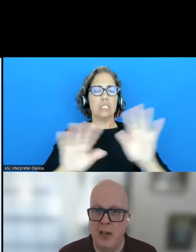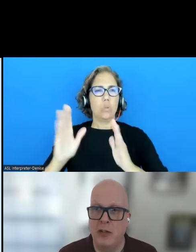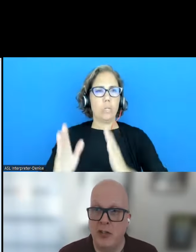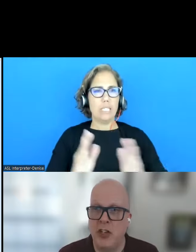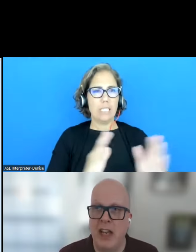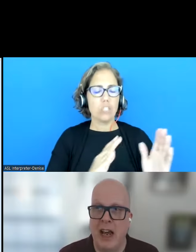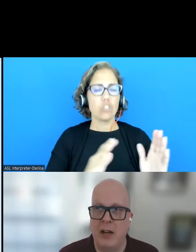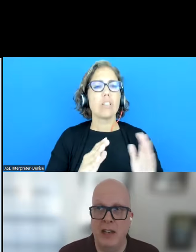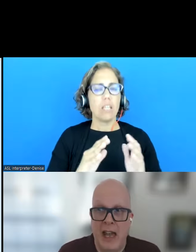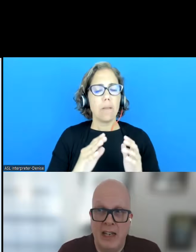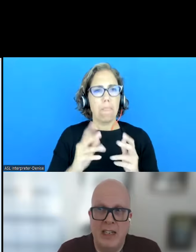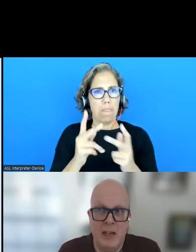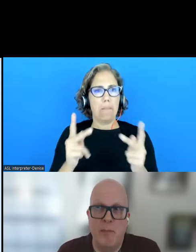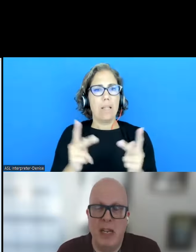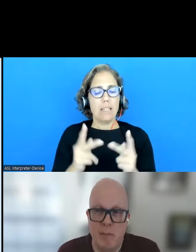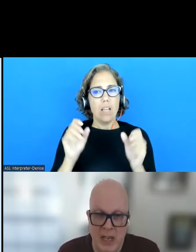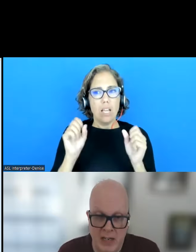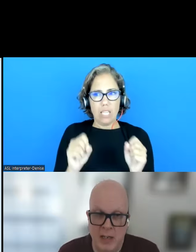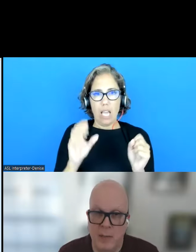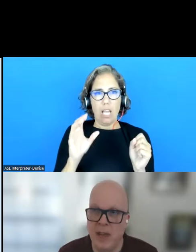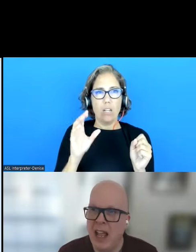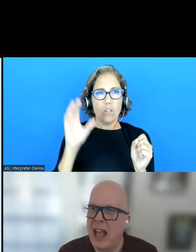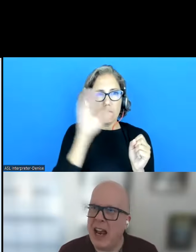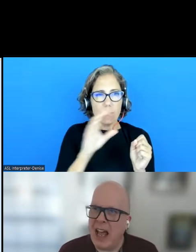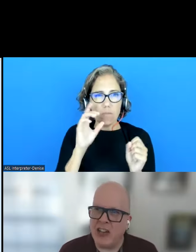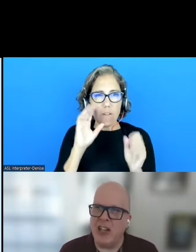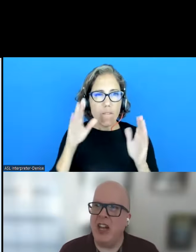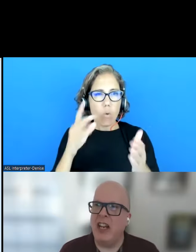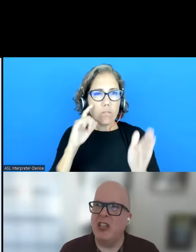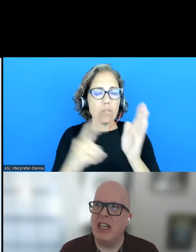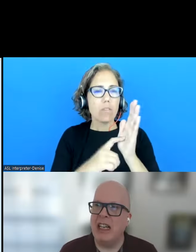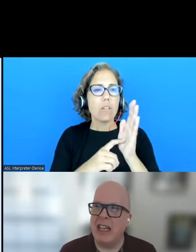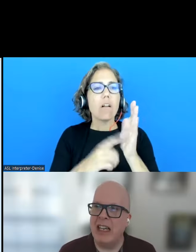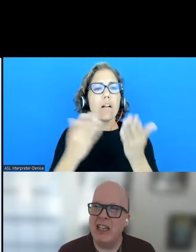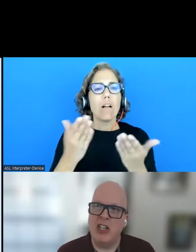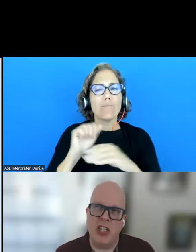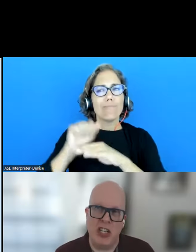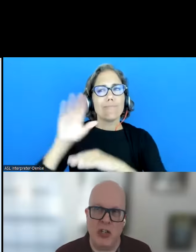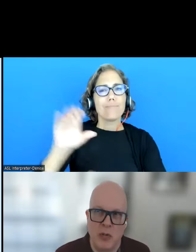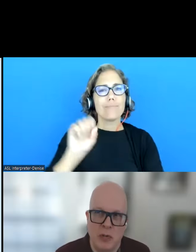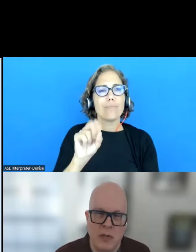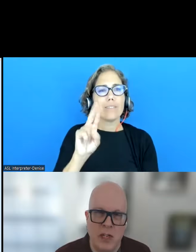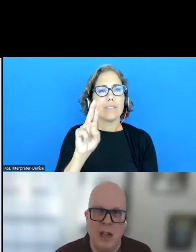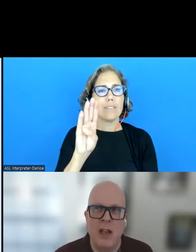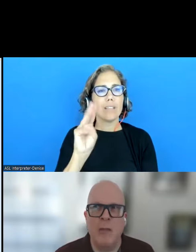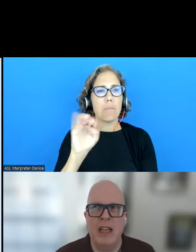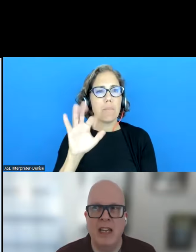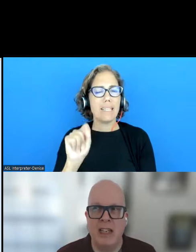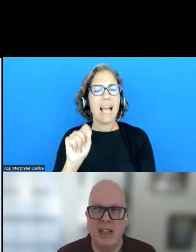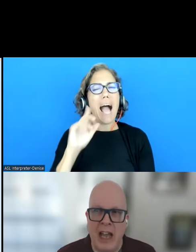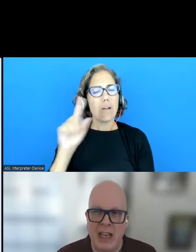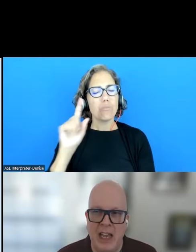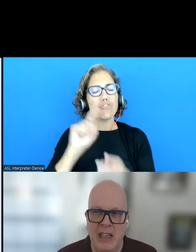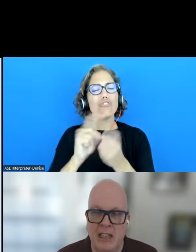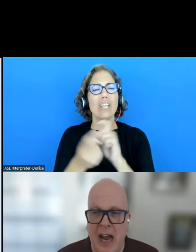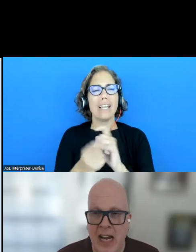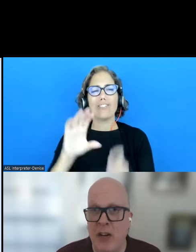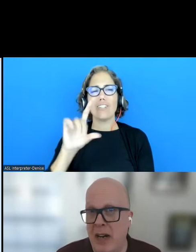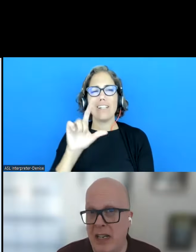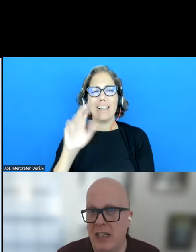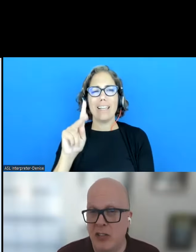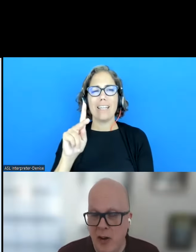be, searching out that submit button. And I actually changed click to use, because in that